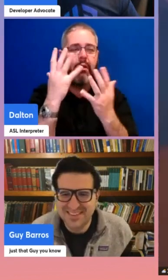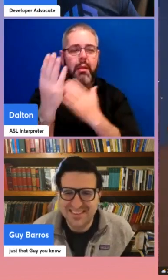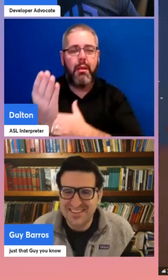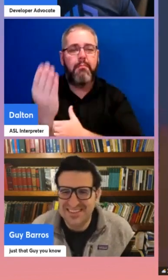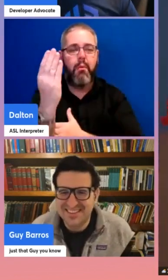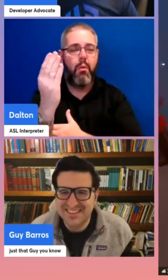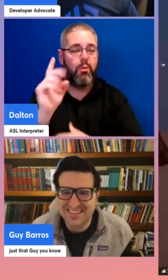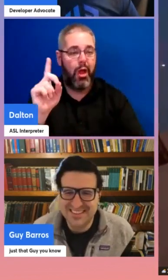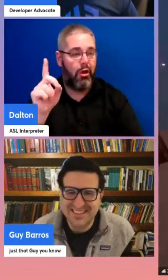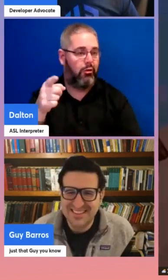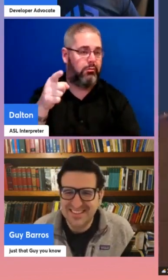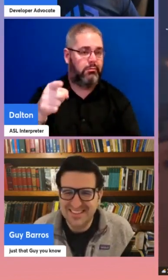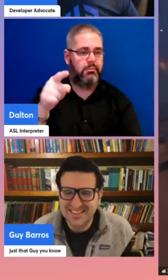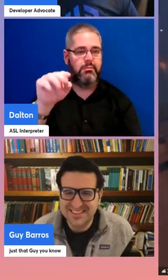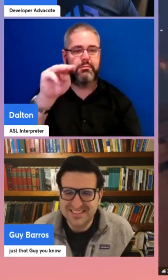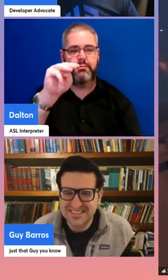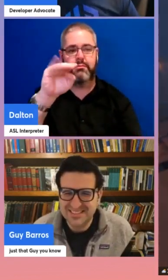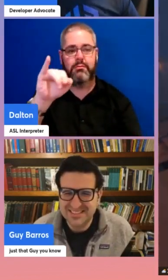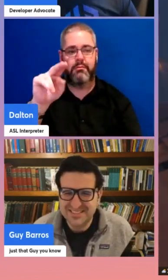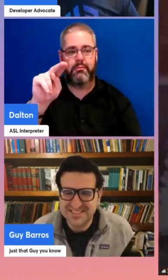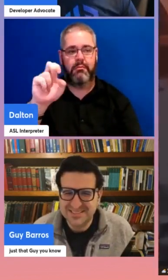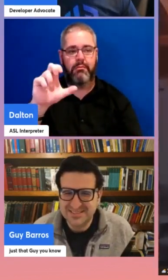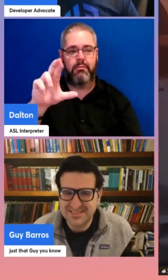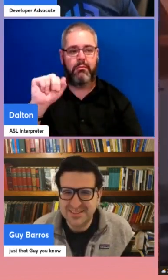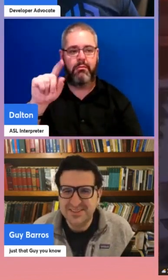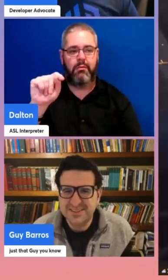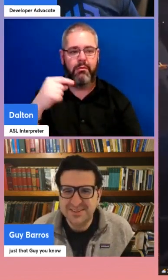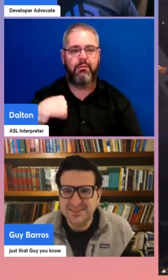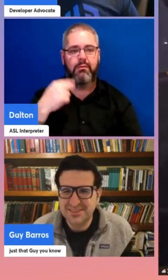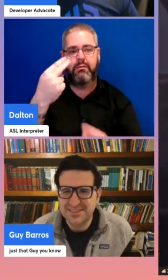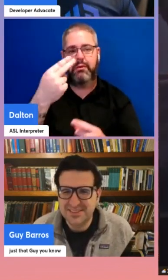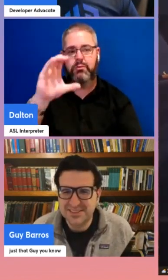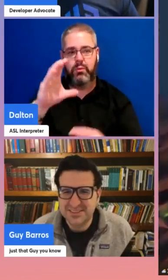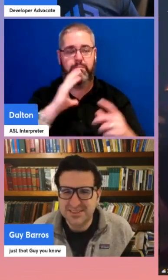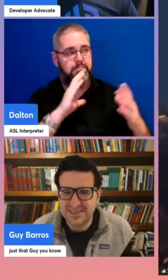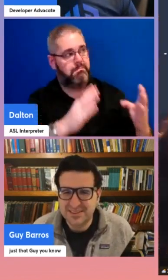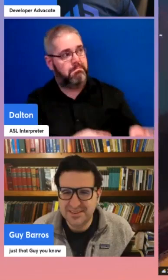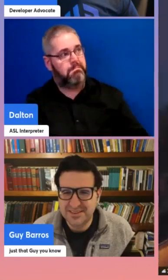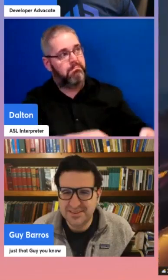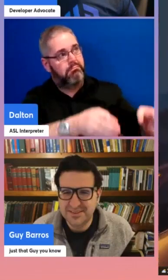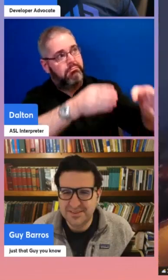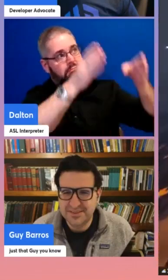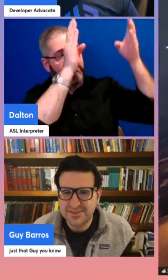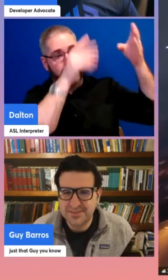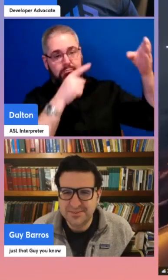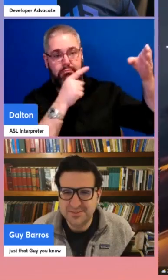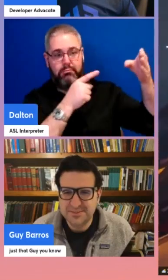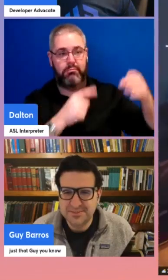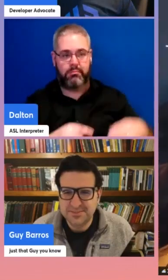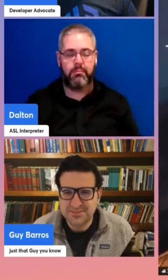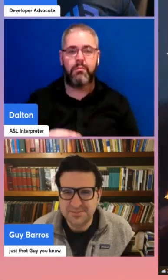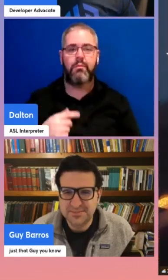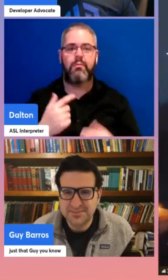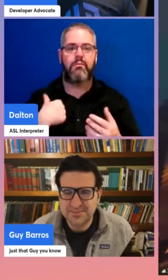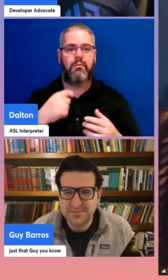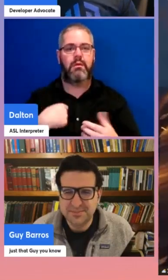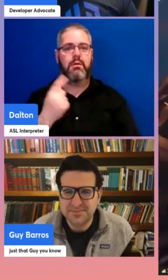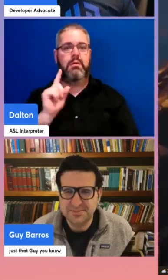Minecraft. We've got HashiCorp towers over there, and well, I need to just head